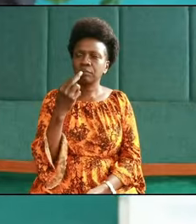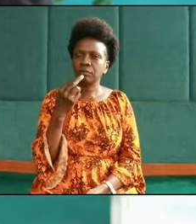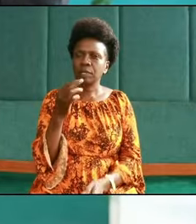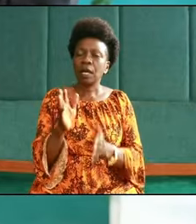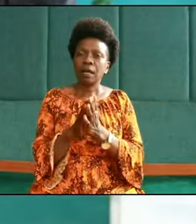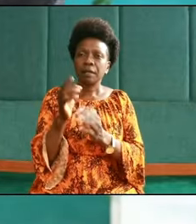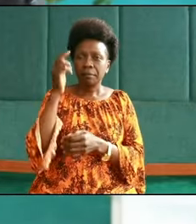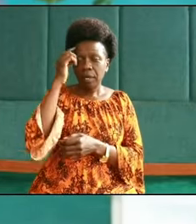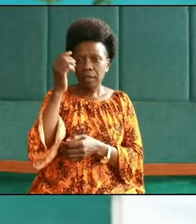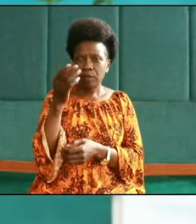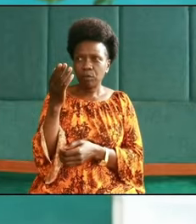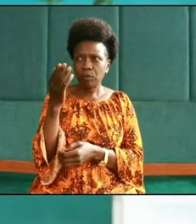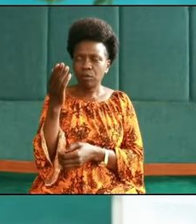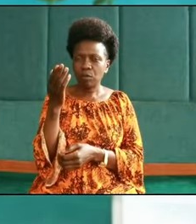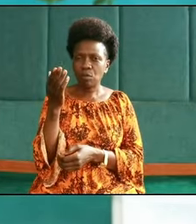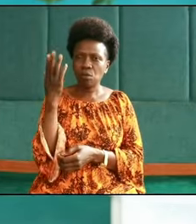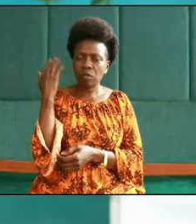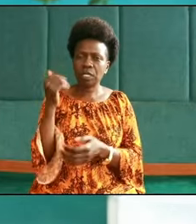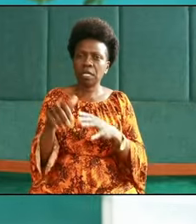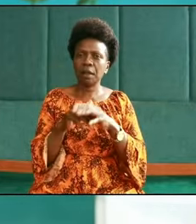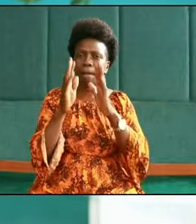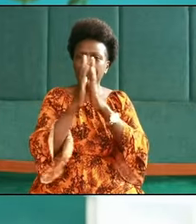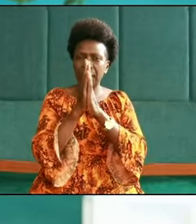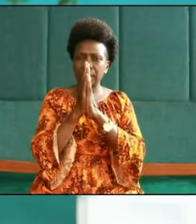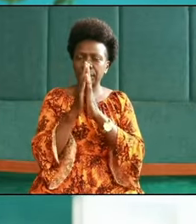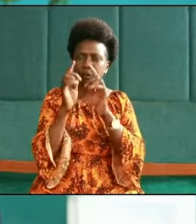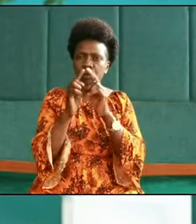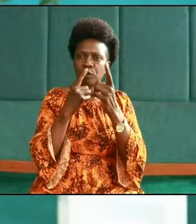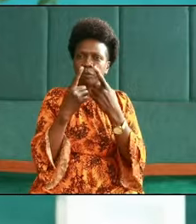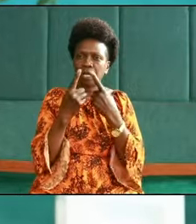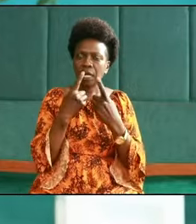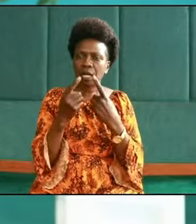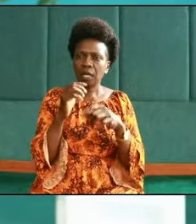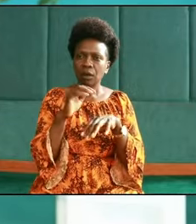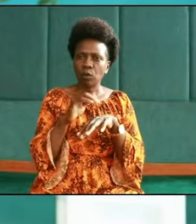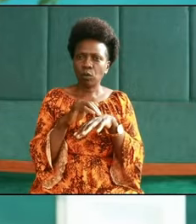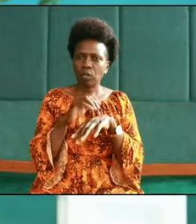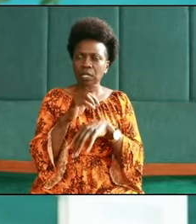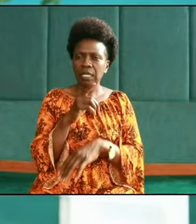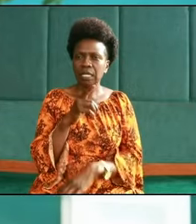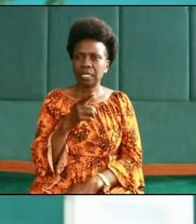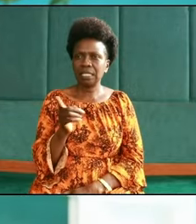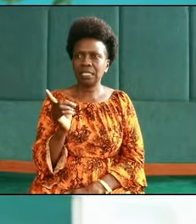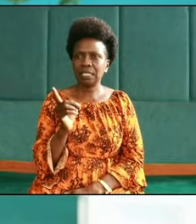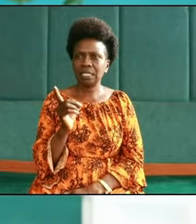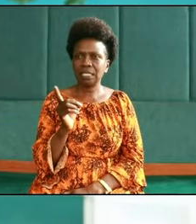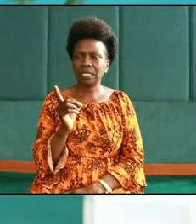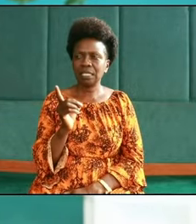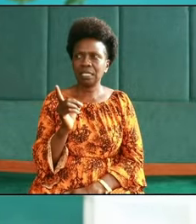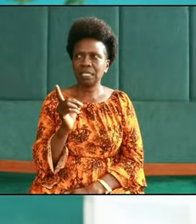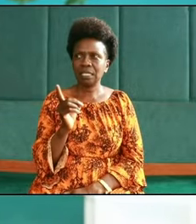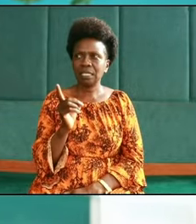I was impressed to speak on this very